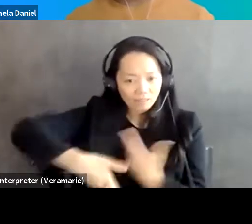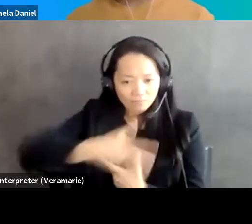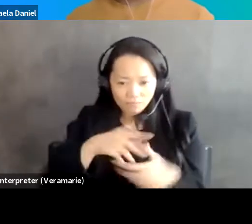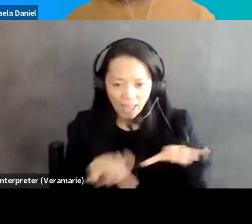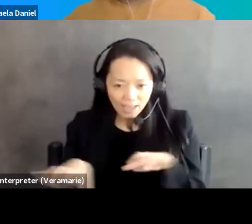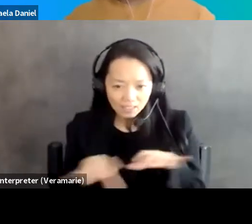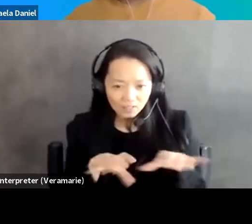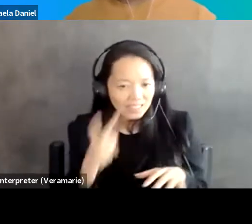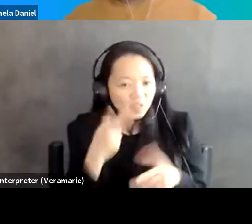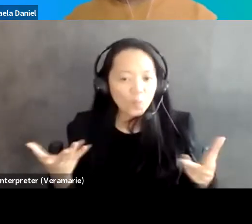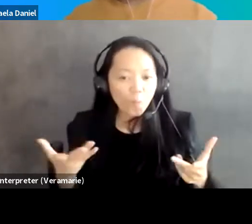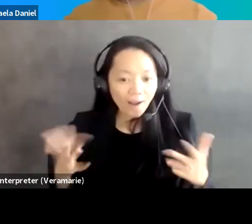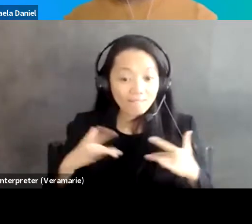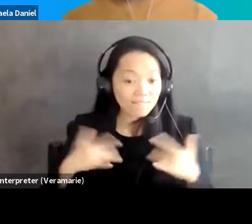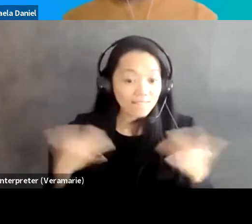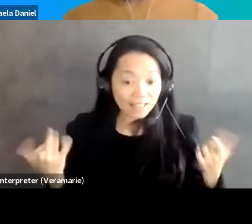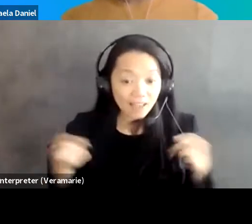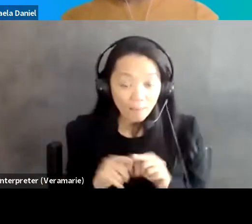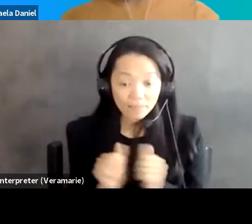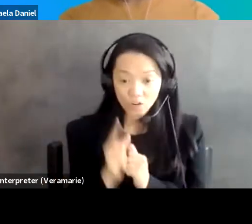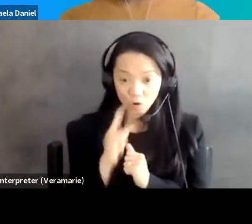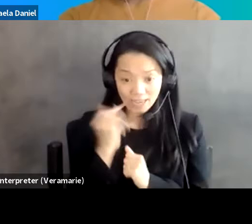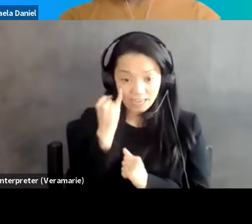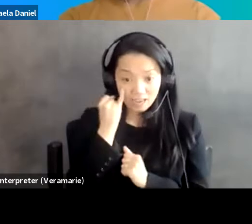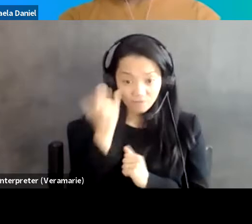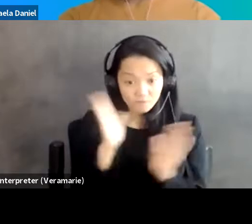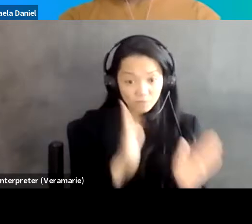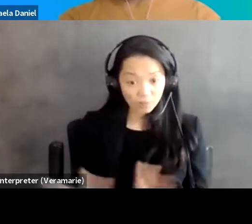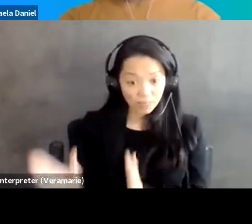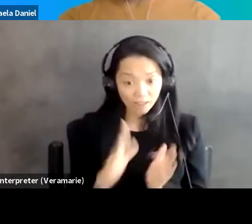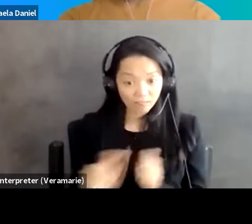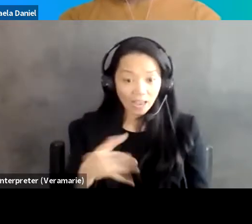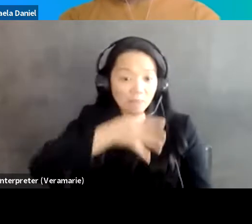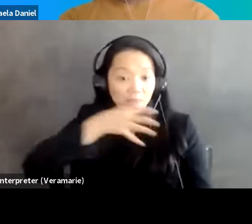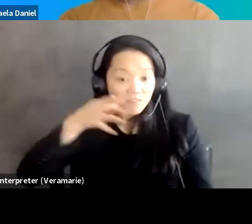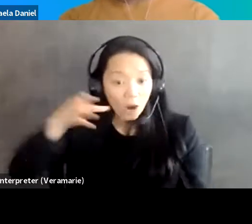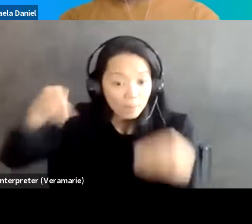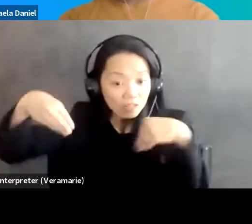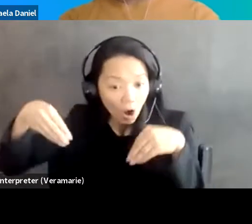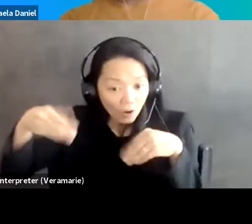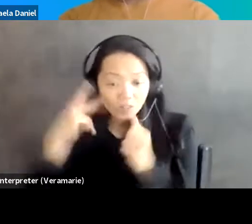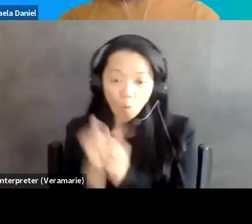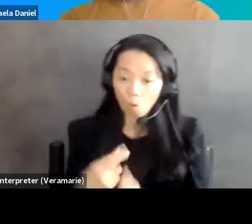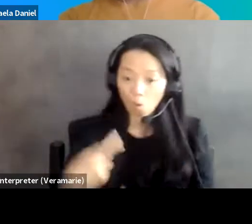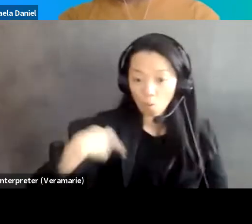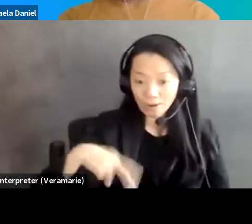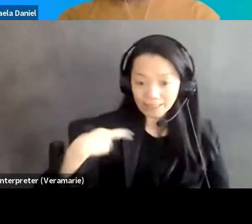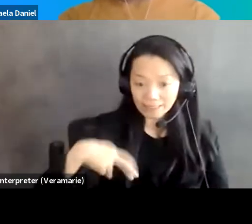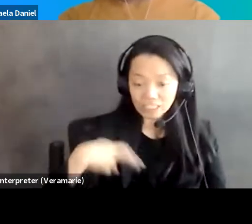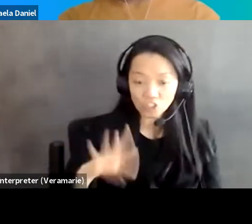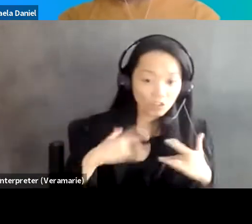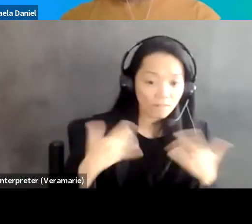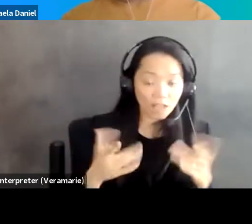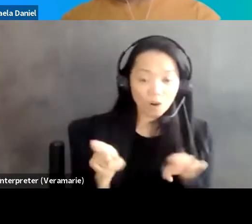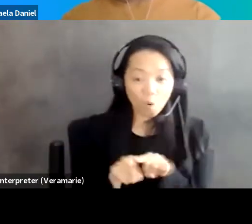community, whether it's folks organizing, from a farmer's market to religious organizations, to community